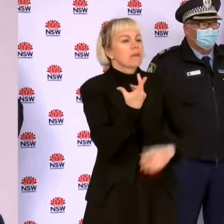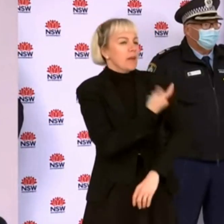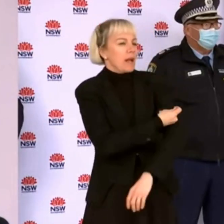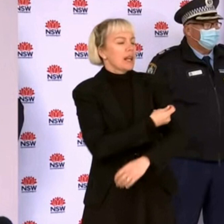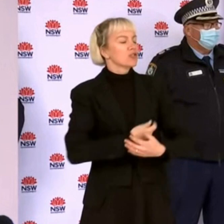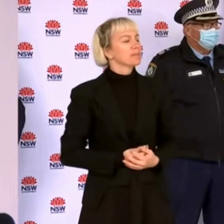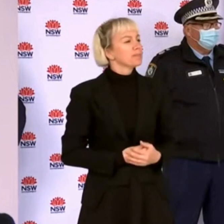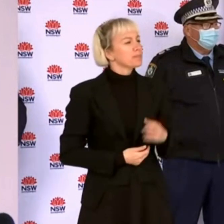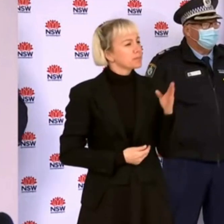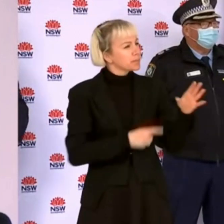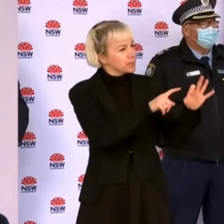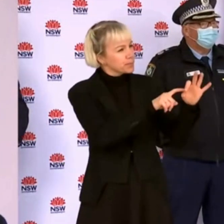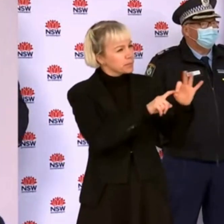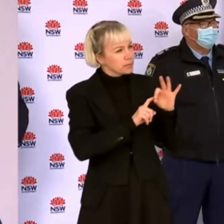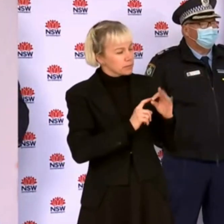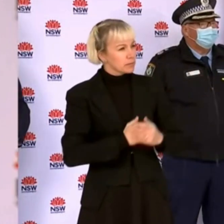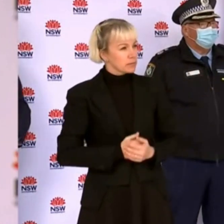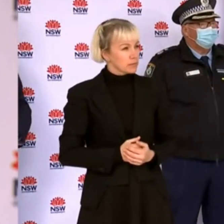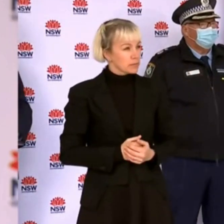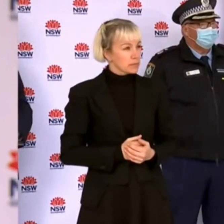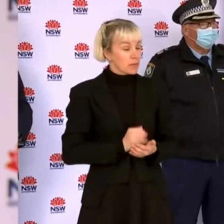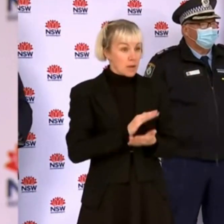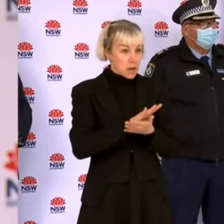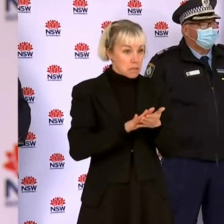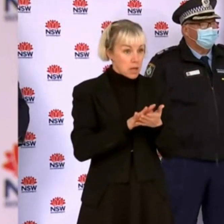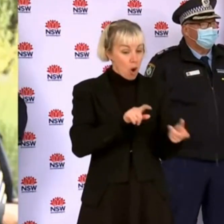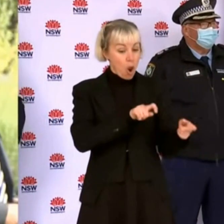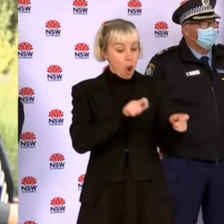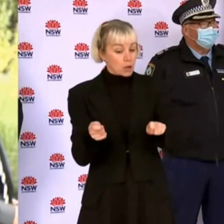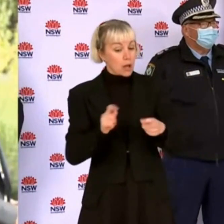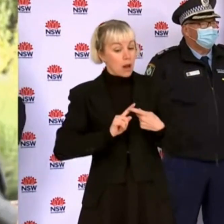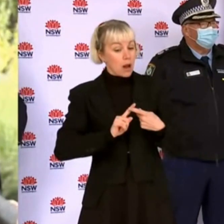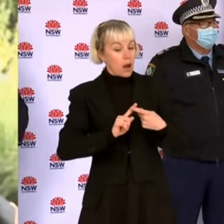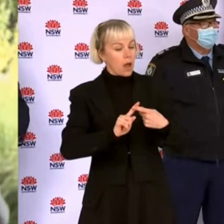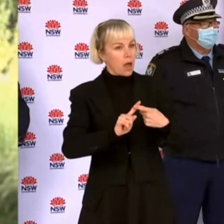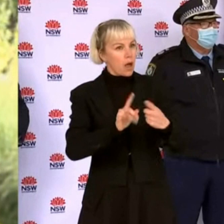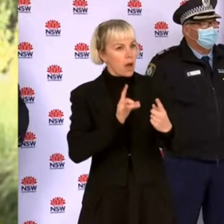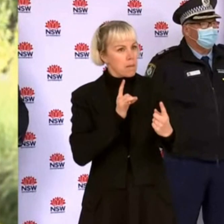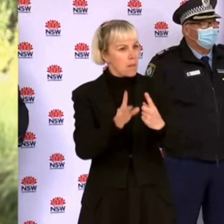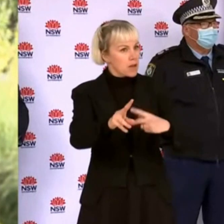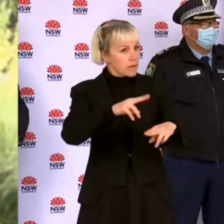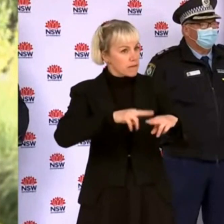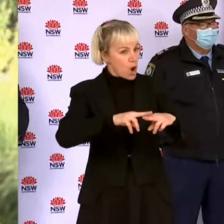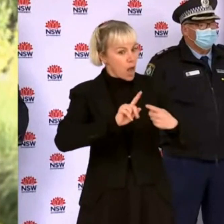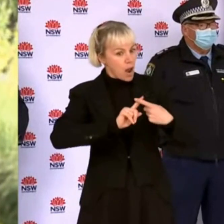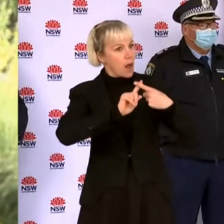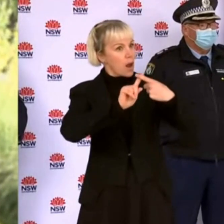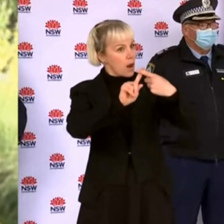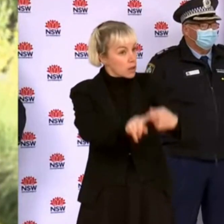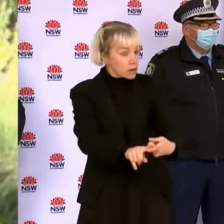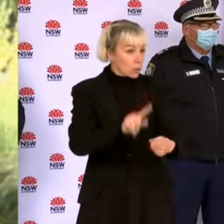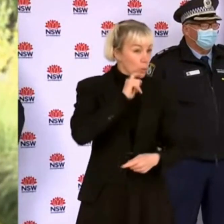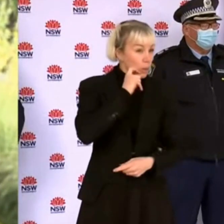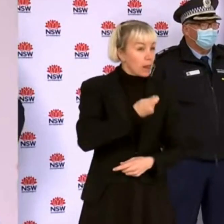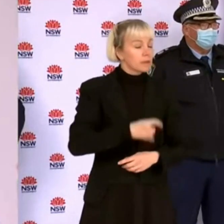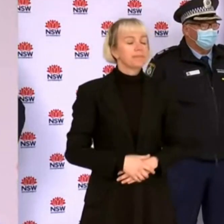to? Sorry. Does that mean that we won't necessarily come out of lockdown on Friday, given that we've now seen the highest single daily number? Oh, look, I think what